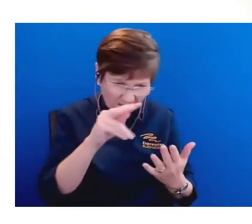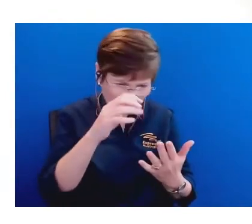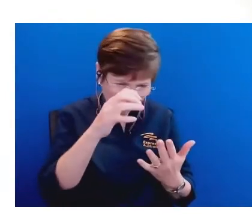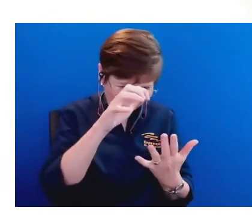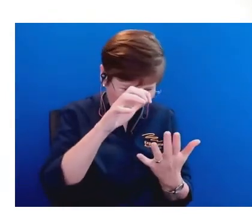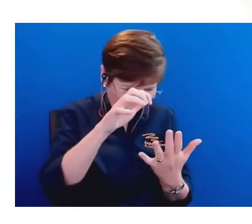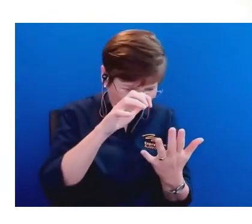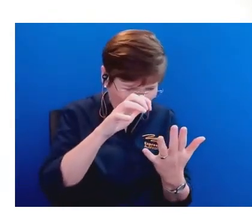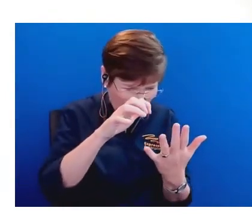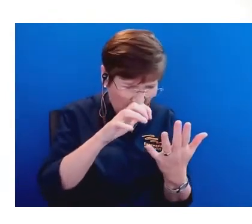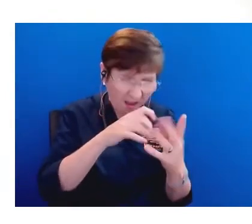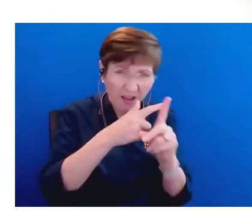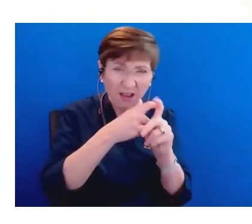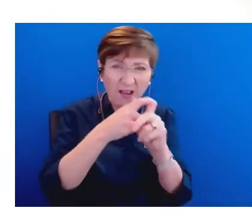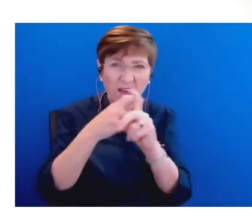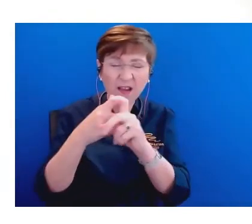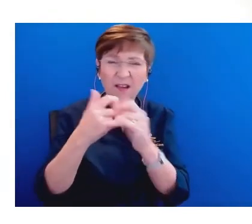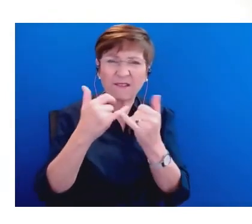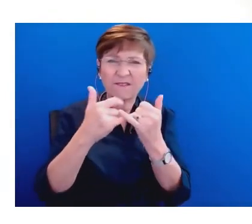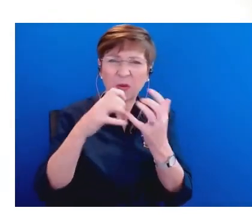complex legal terminology.